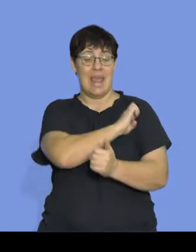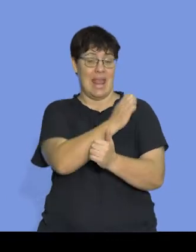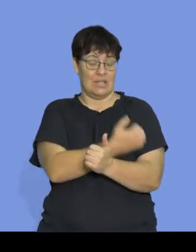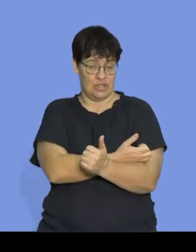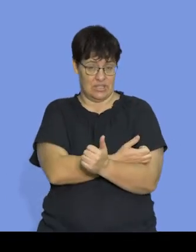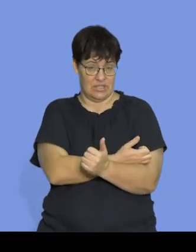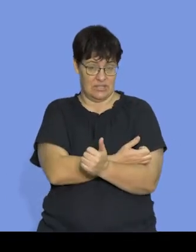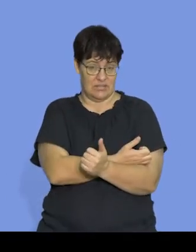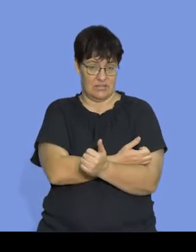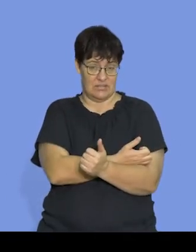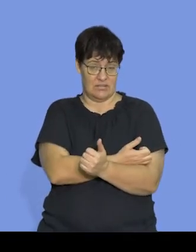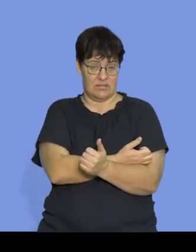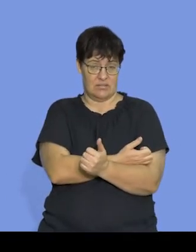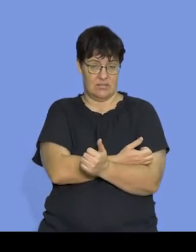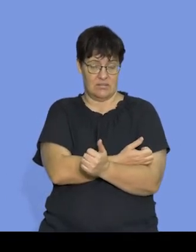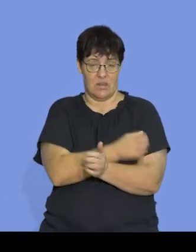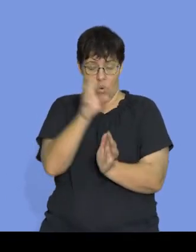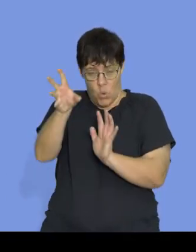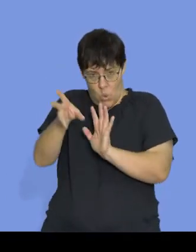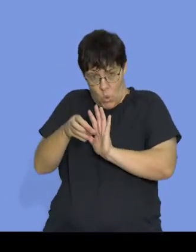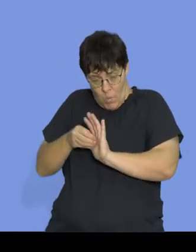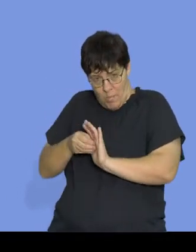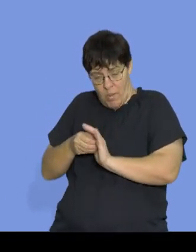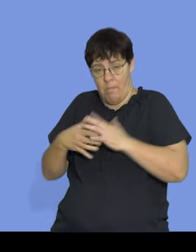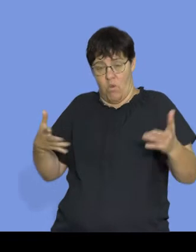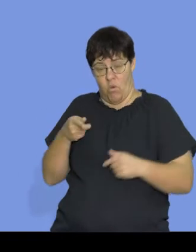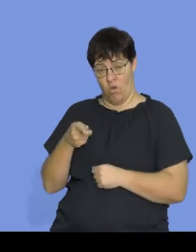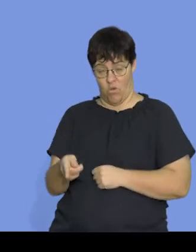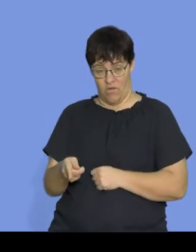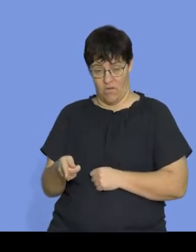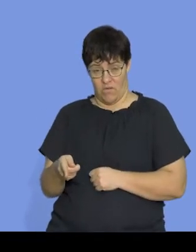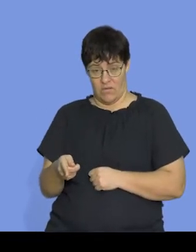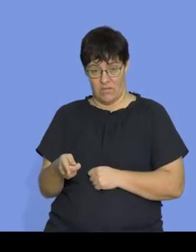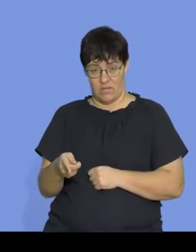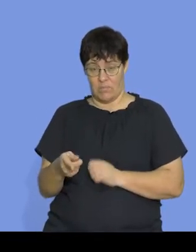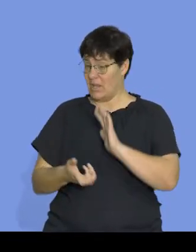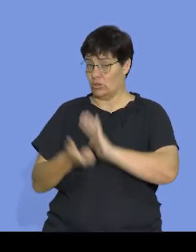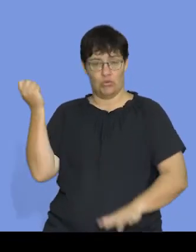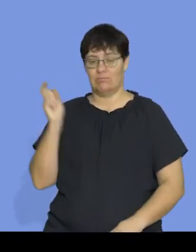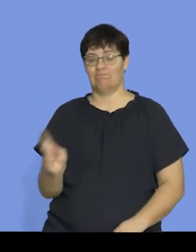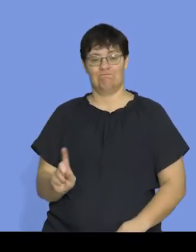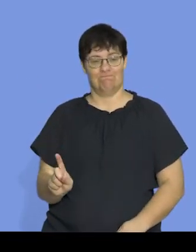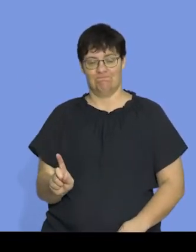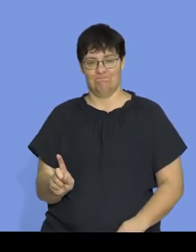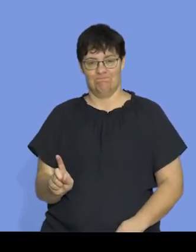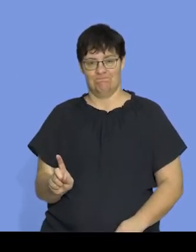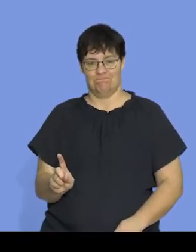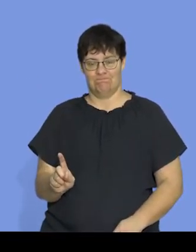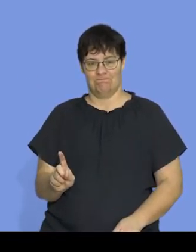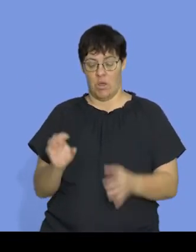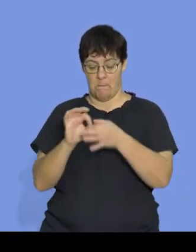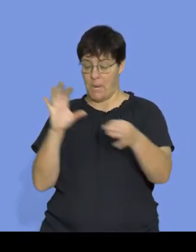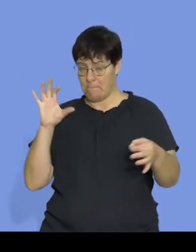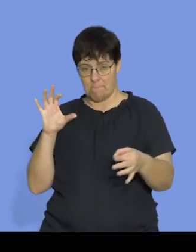is actually, absorbed. More energy is absorbed. So energy is not destroyed when bonds are